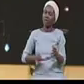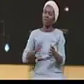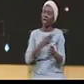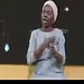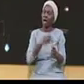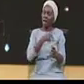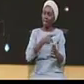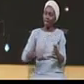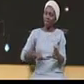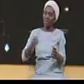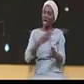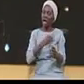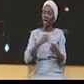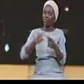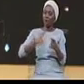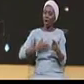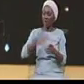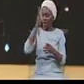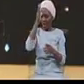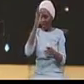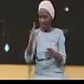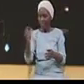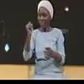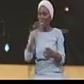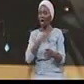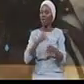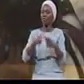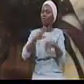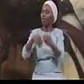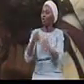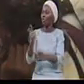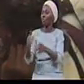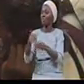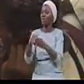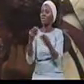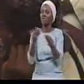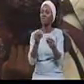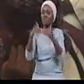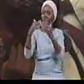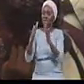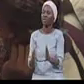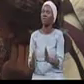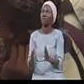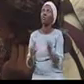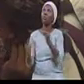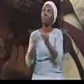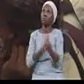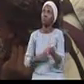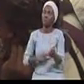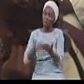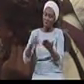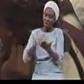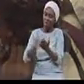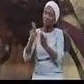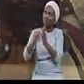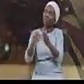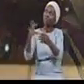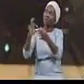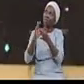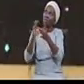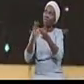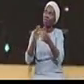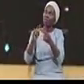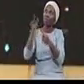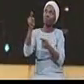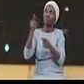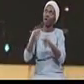and to all the people of the land. O Lord, righteousness belongeth unto thee, but unto us, he didn't